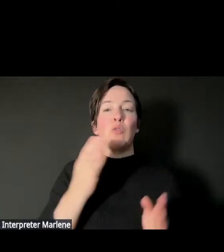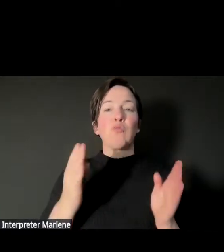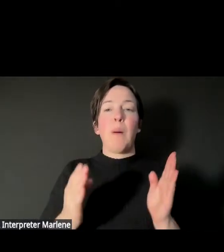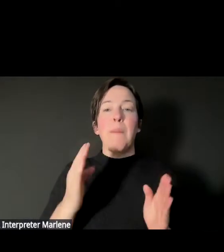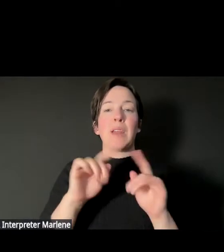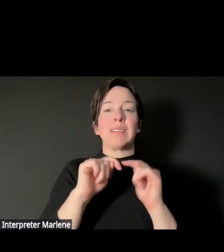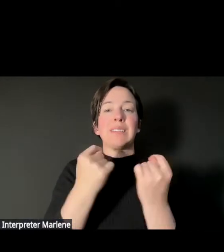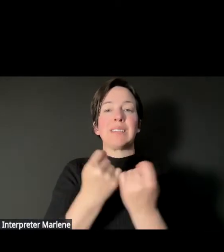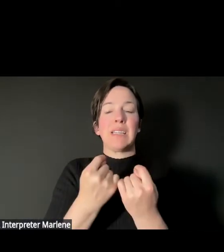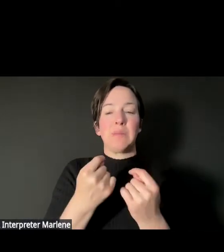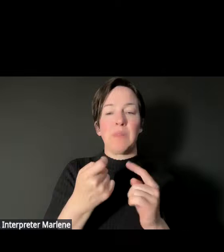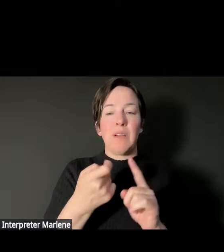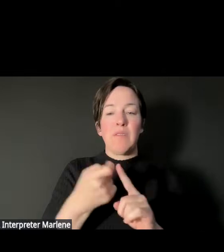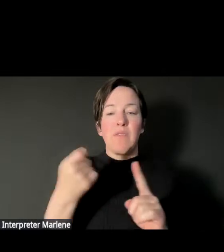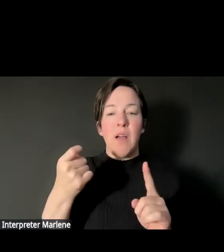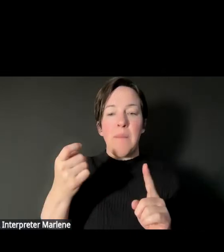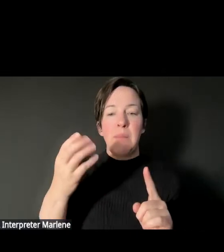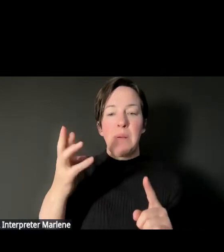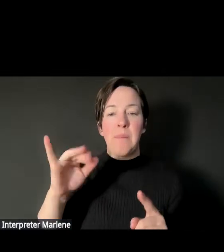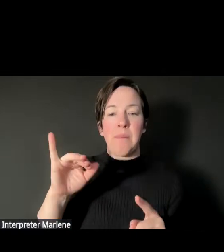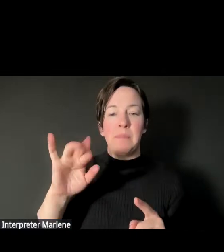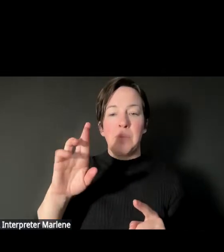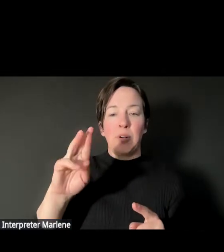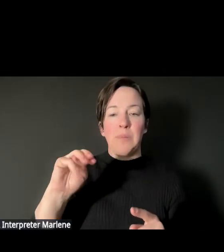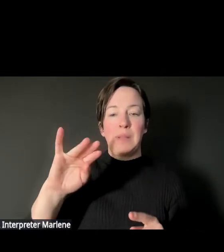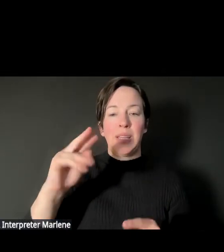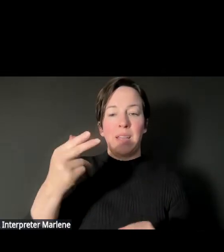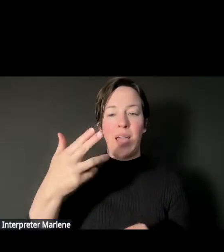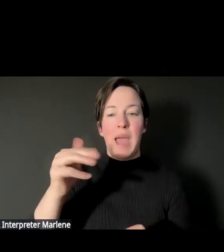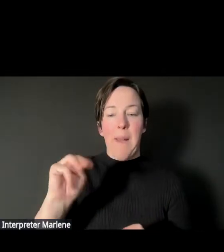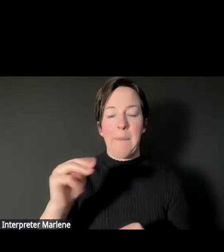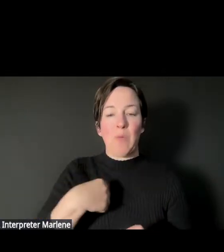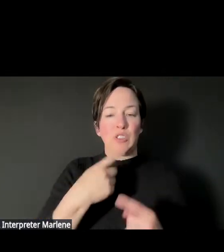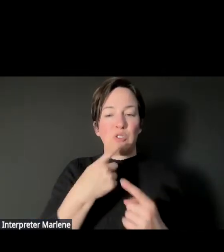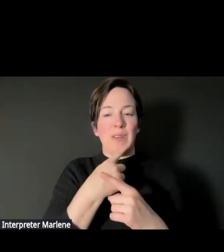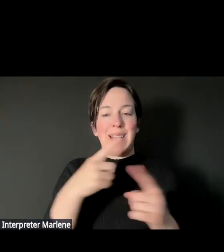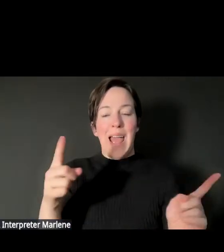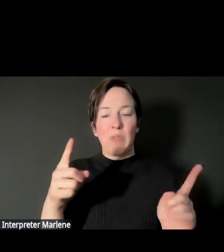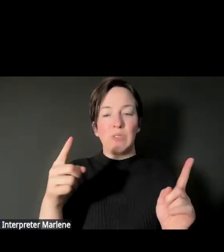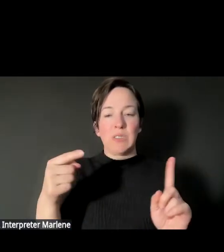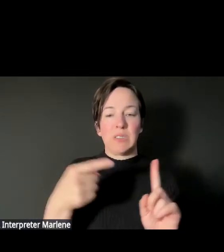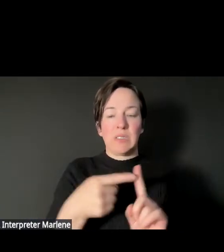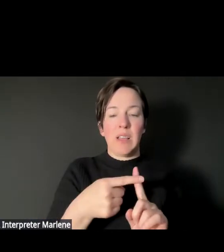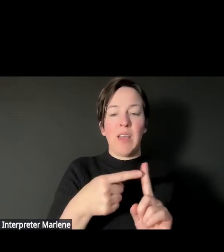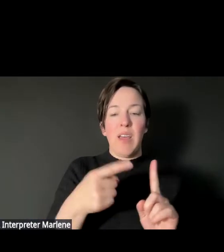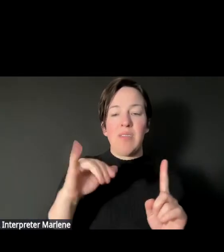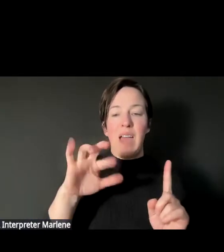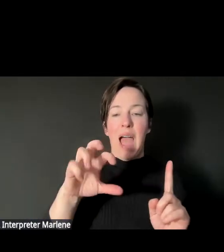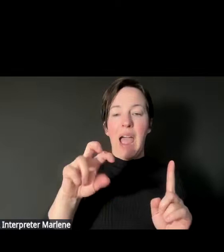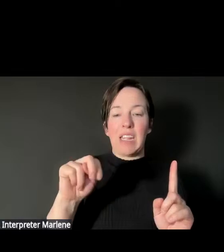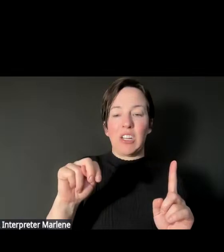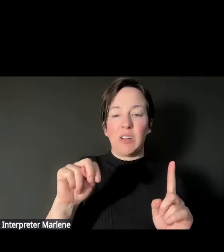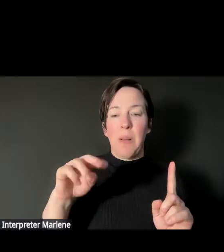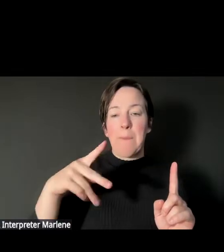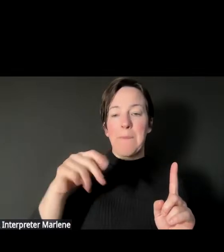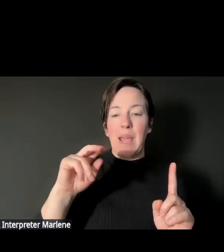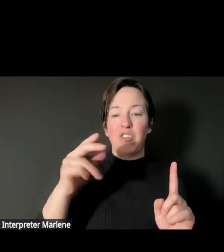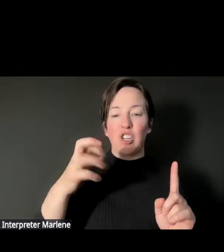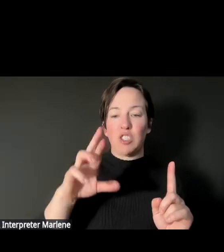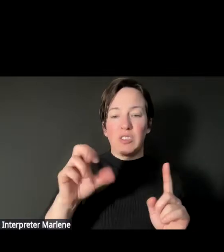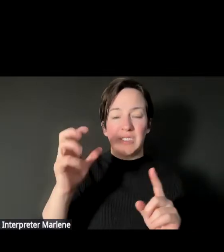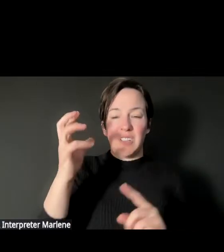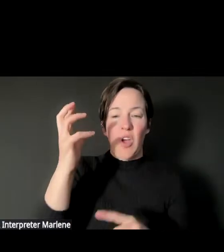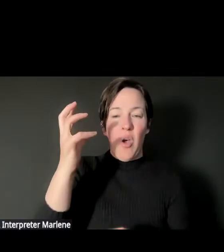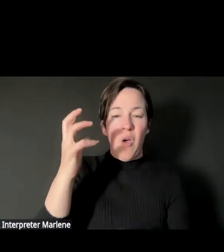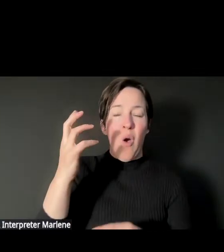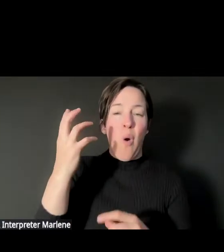Burlingame High Yeah. School here. I want to just announce that the Iron Panthers, that's what they call themselves, they won the World Championships. Yeah.